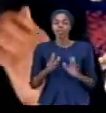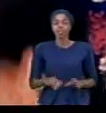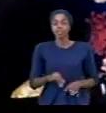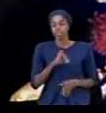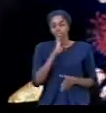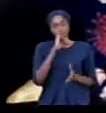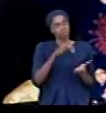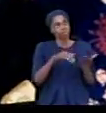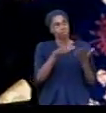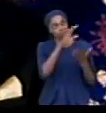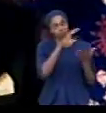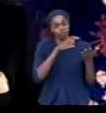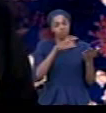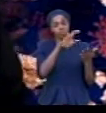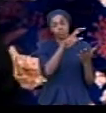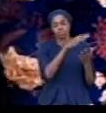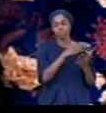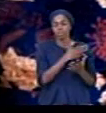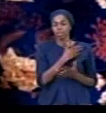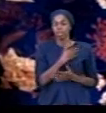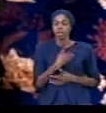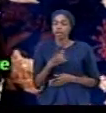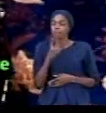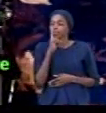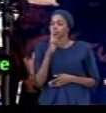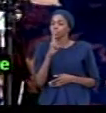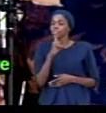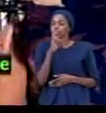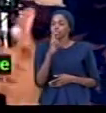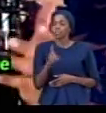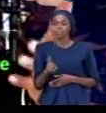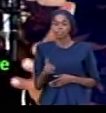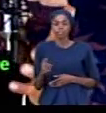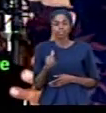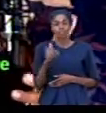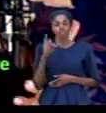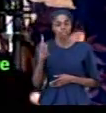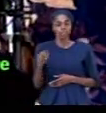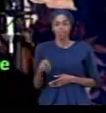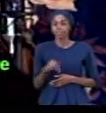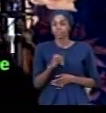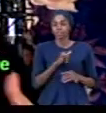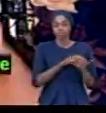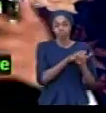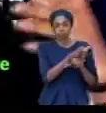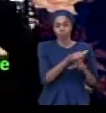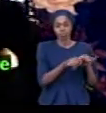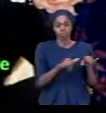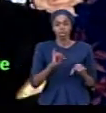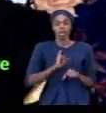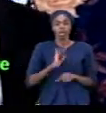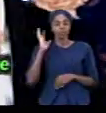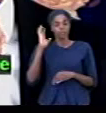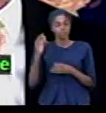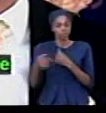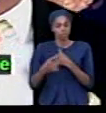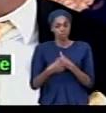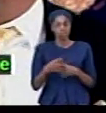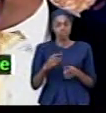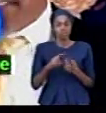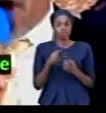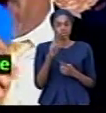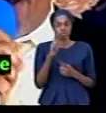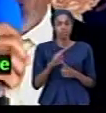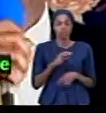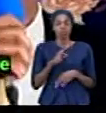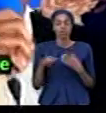and reality an illusion, I will restore to you all of these